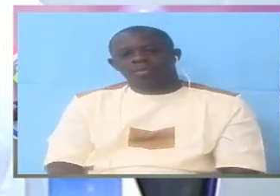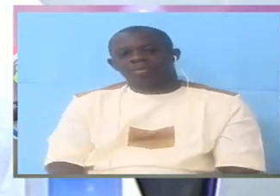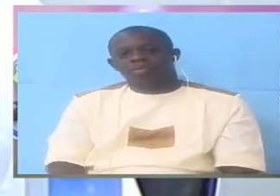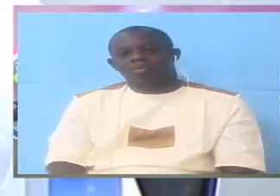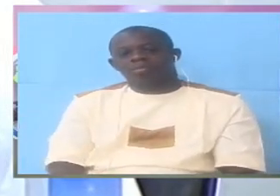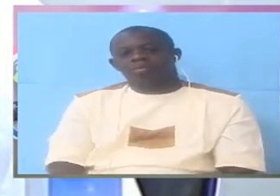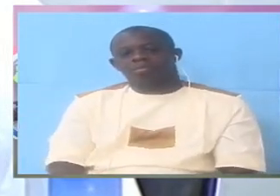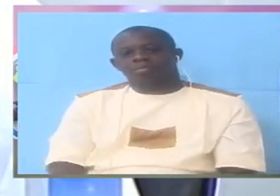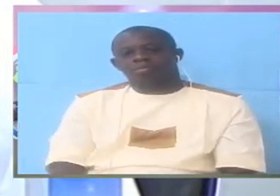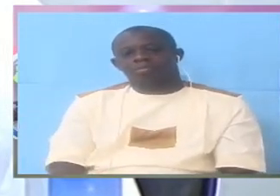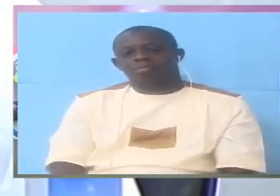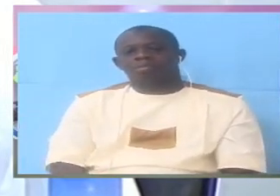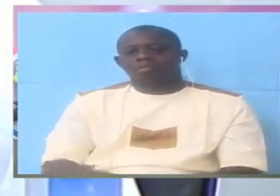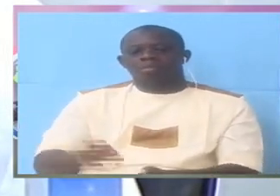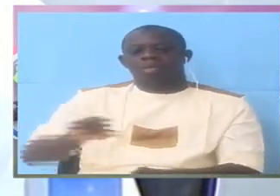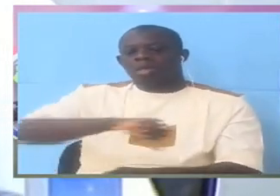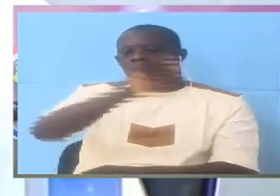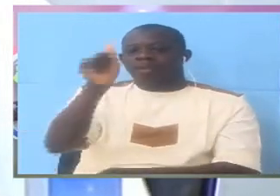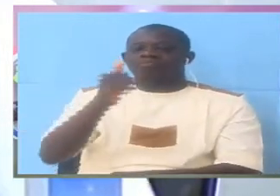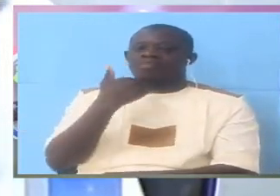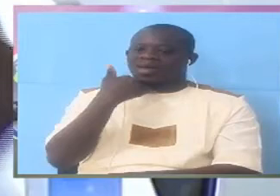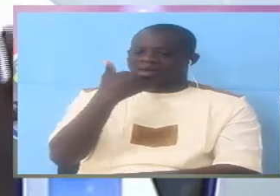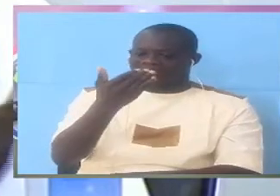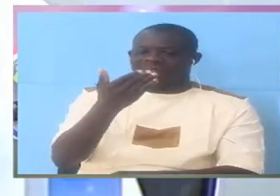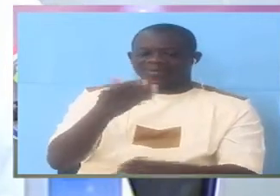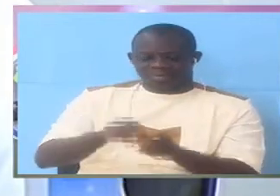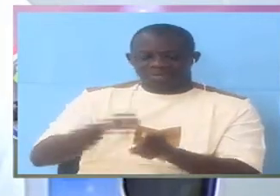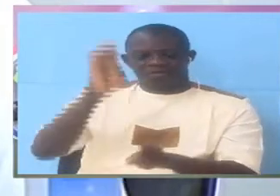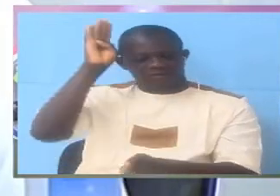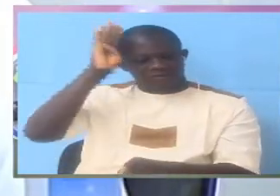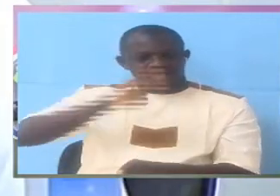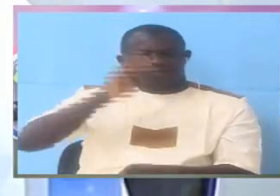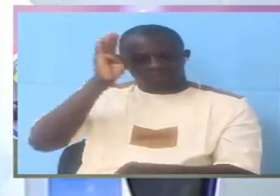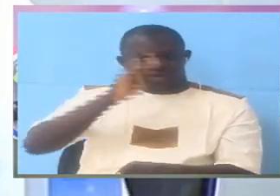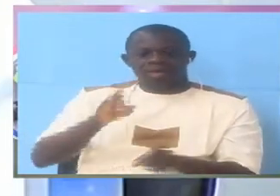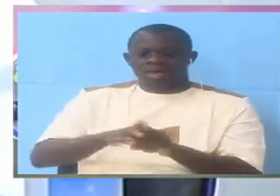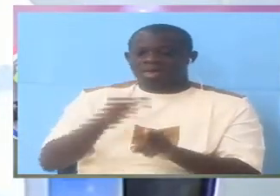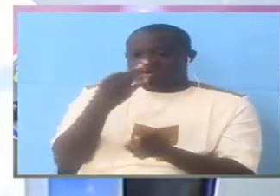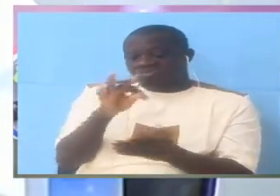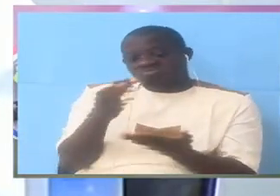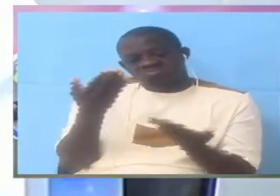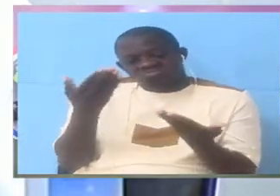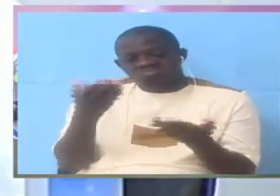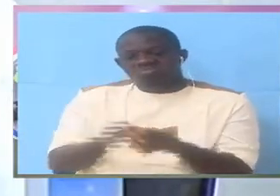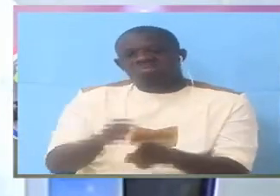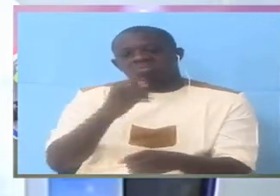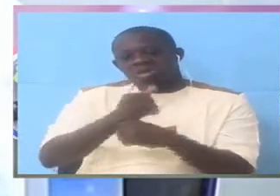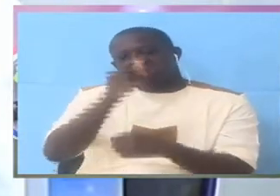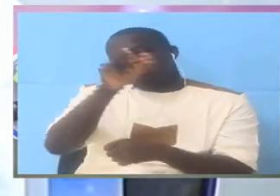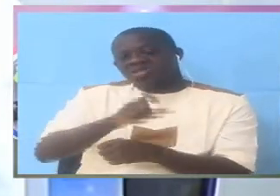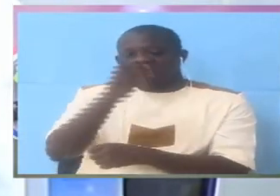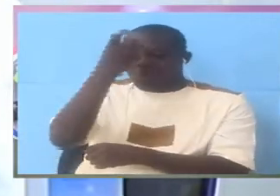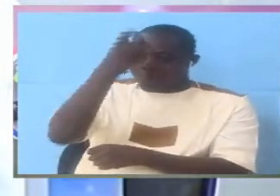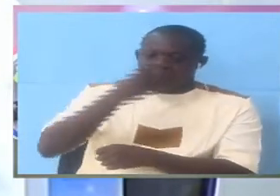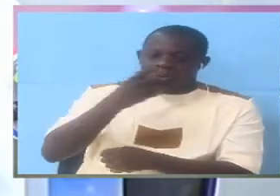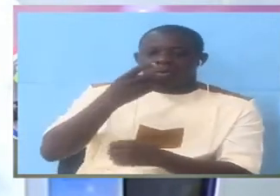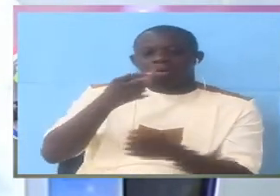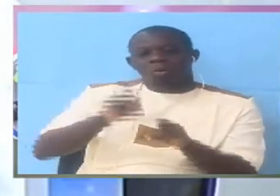and asking for forgiveness if I may have offended somebody directly or indirectly.